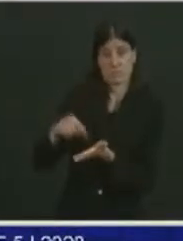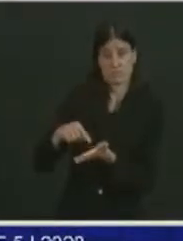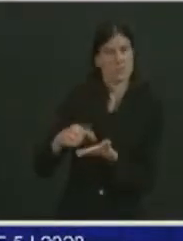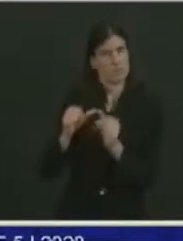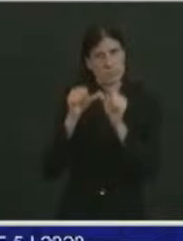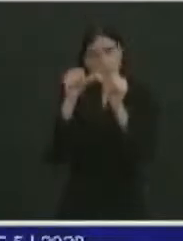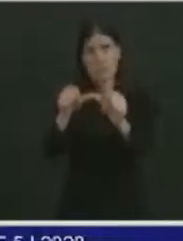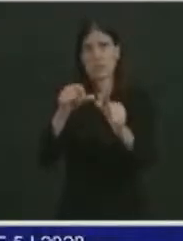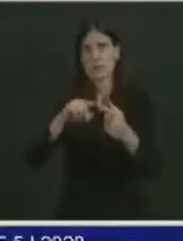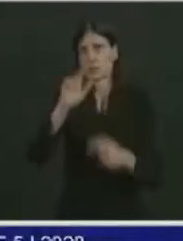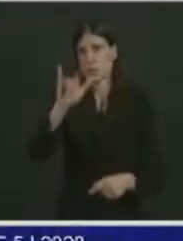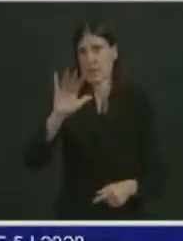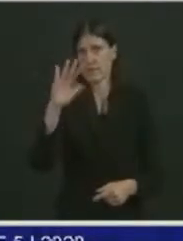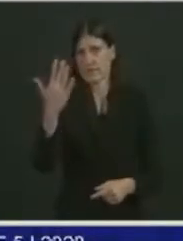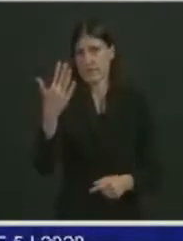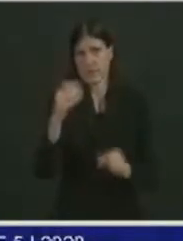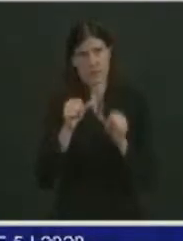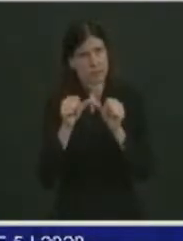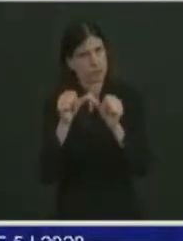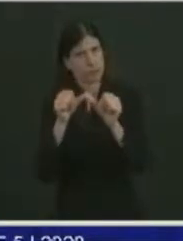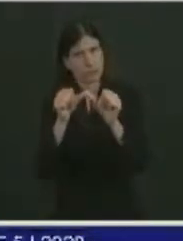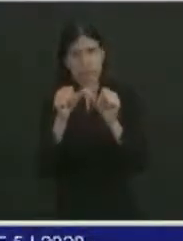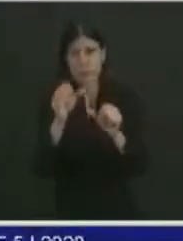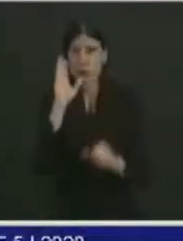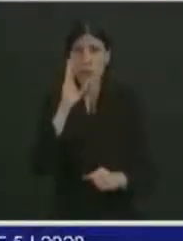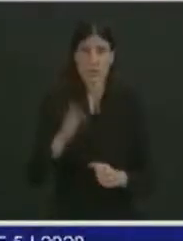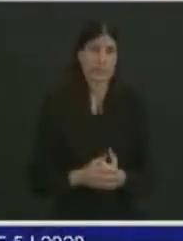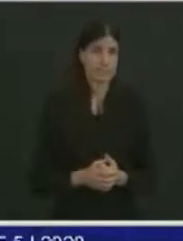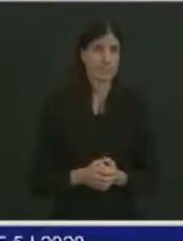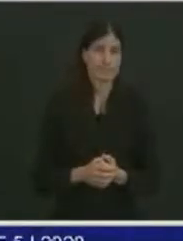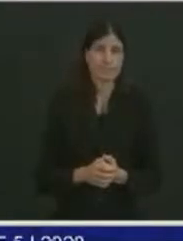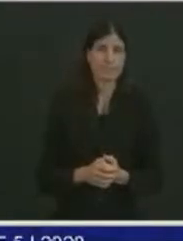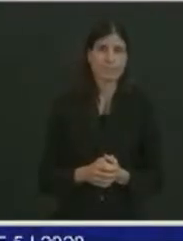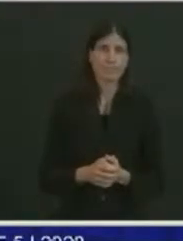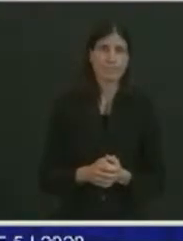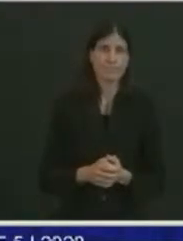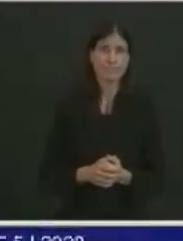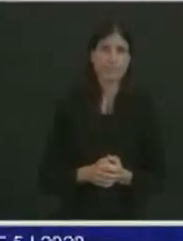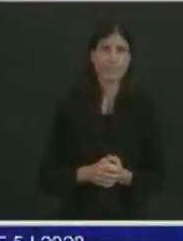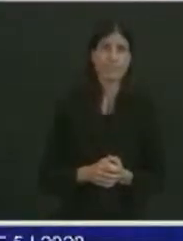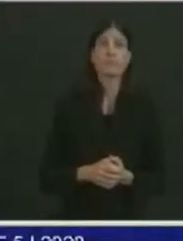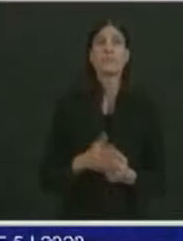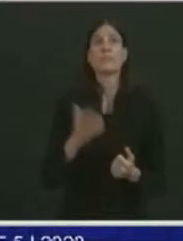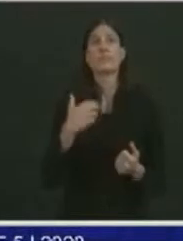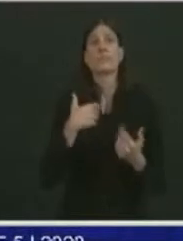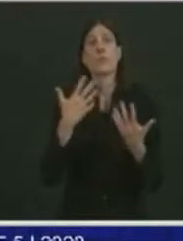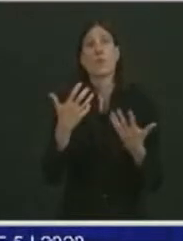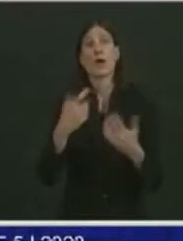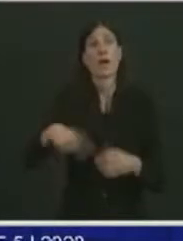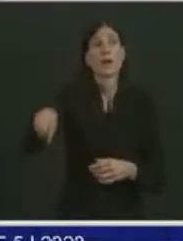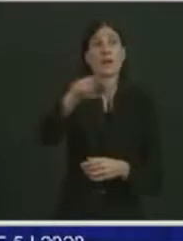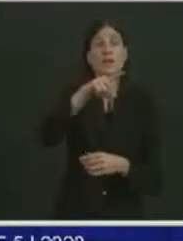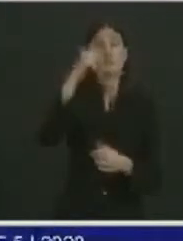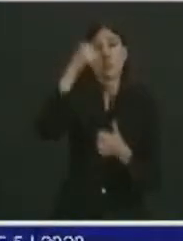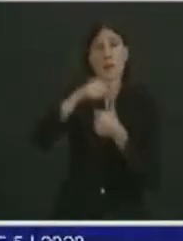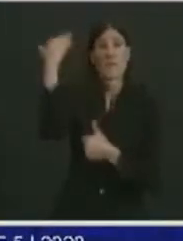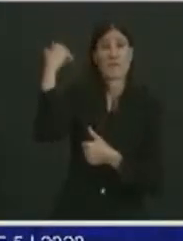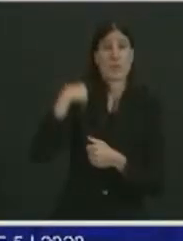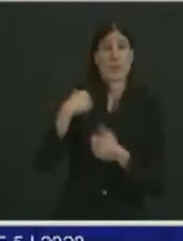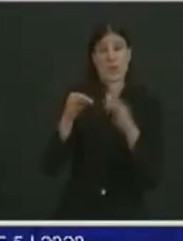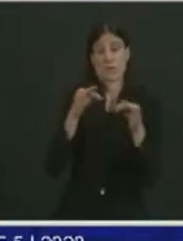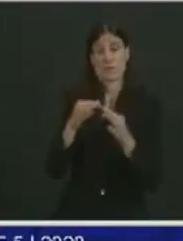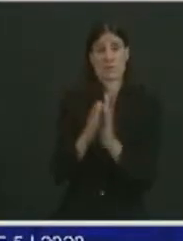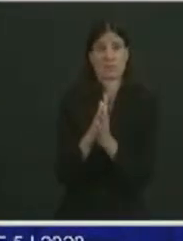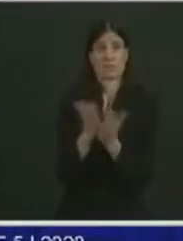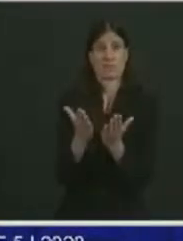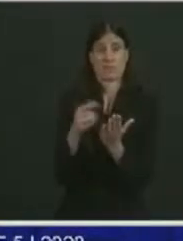is also why I keep talking about contact tracing notebooks and using the Crush COVID RI app.